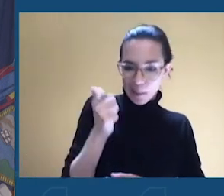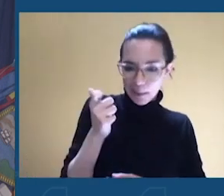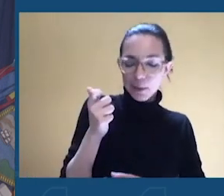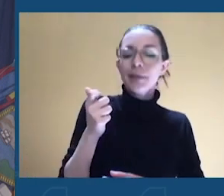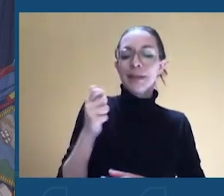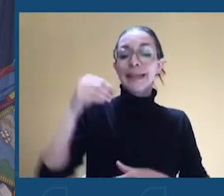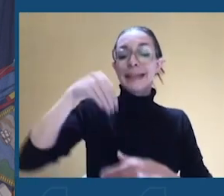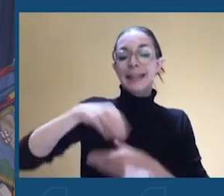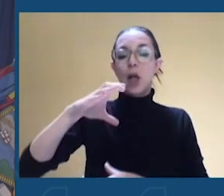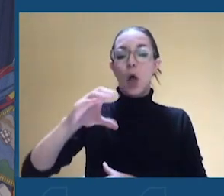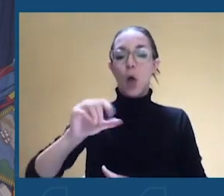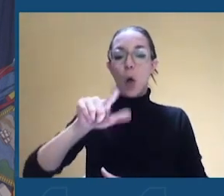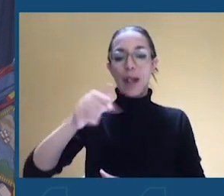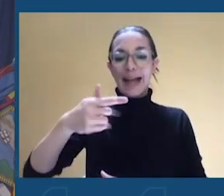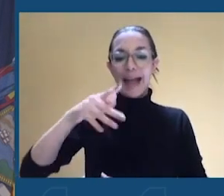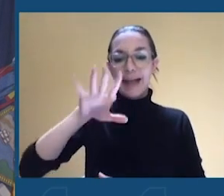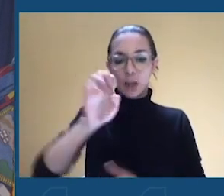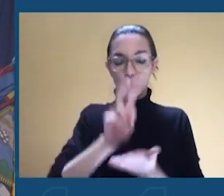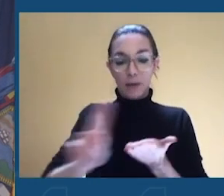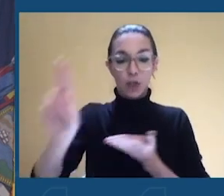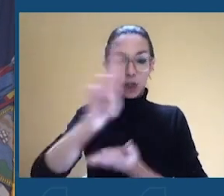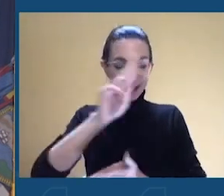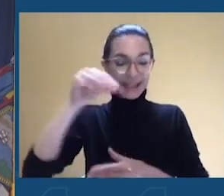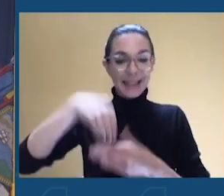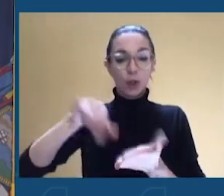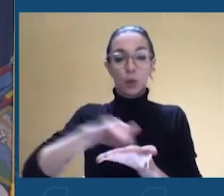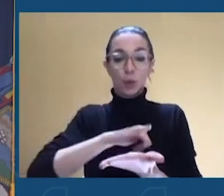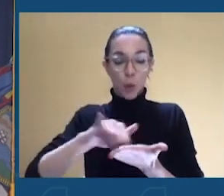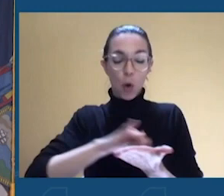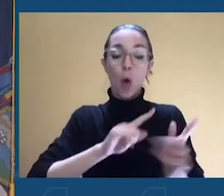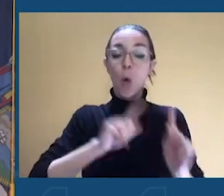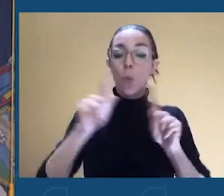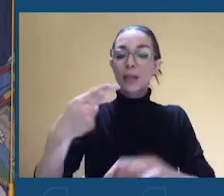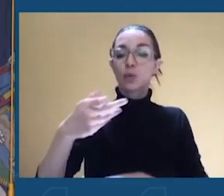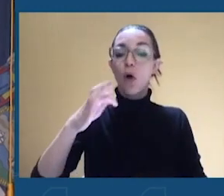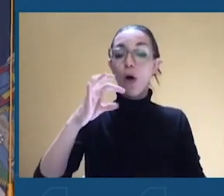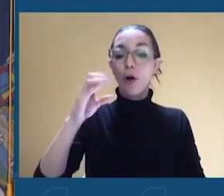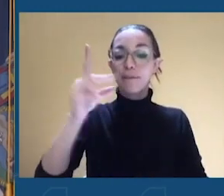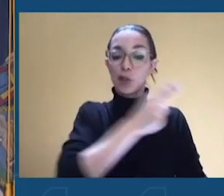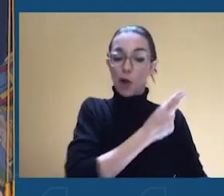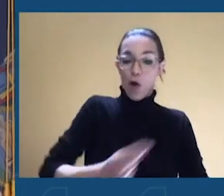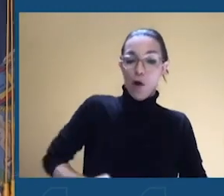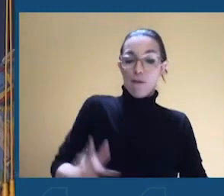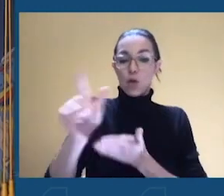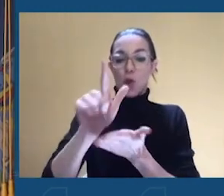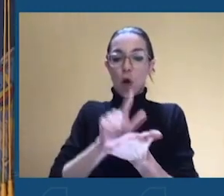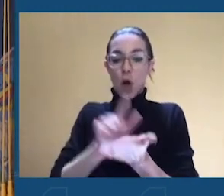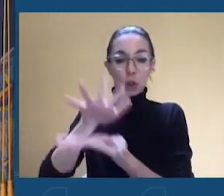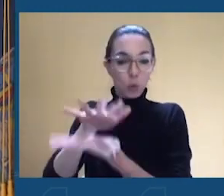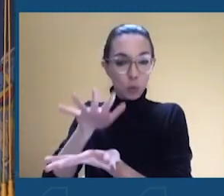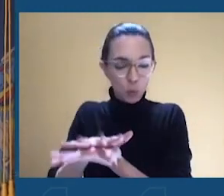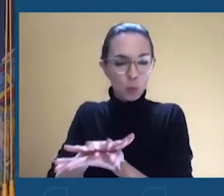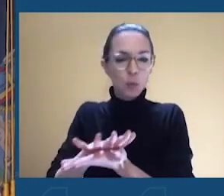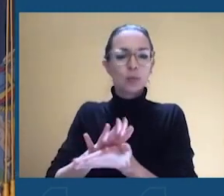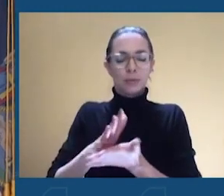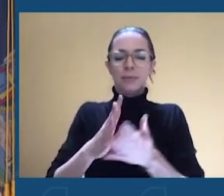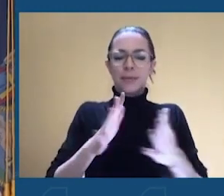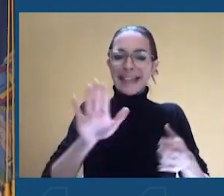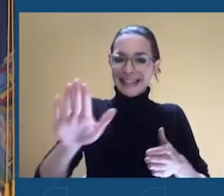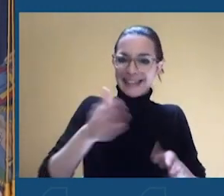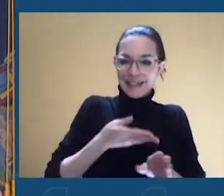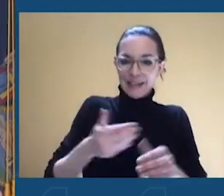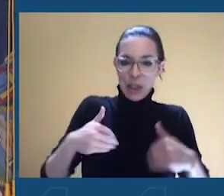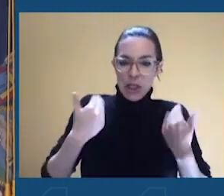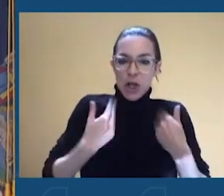York. After returning home from Oxford, he went to Harvard Law School, spent his early career empowering young people, and